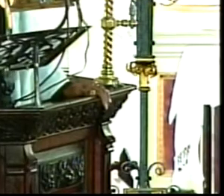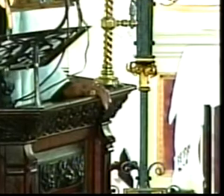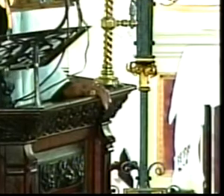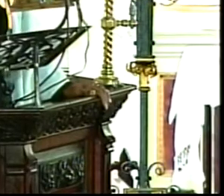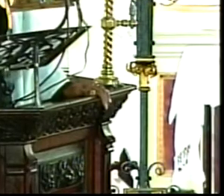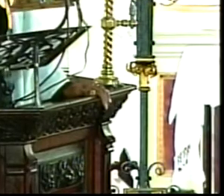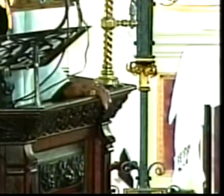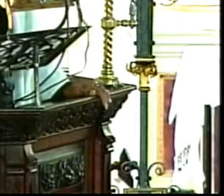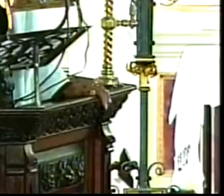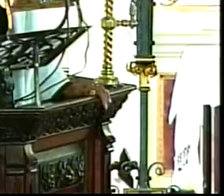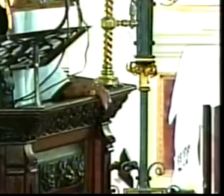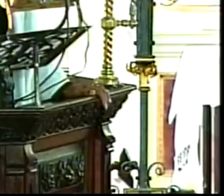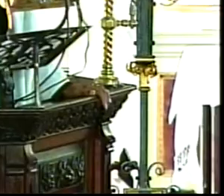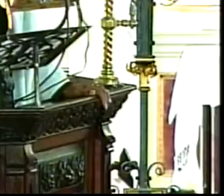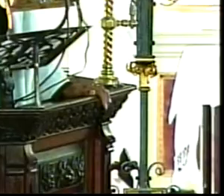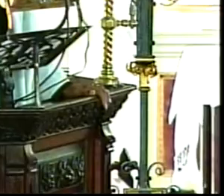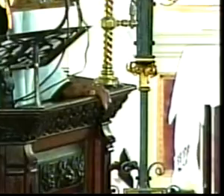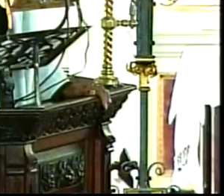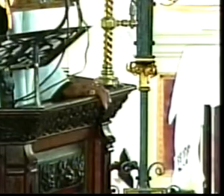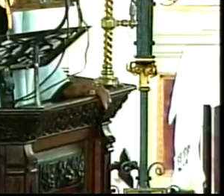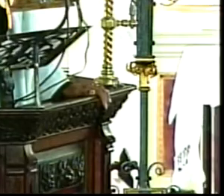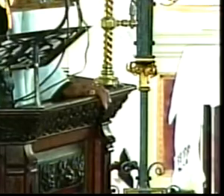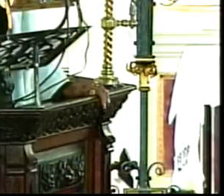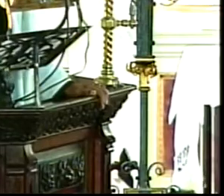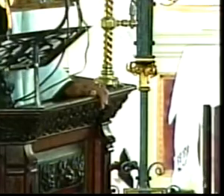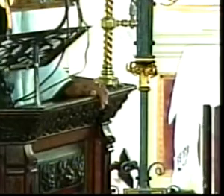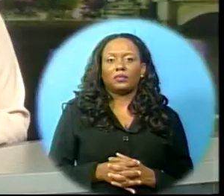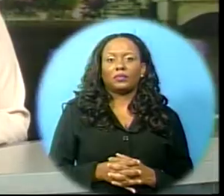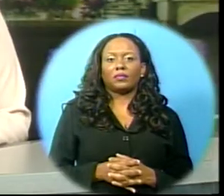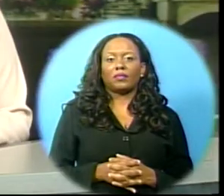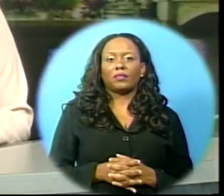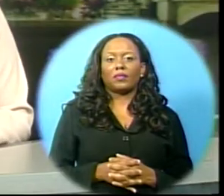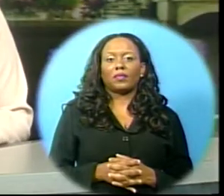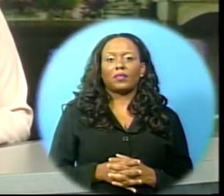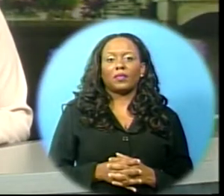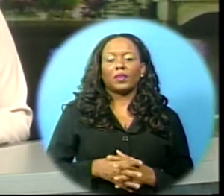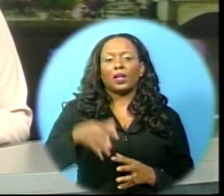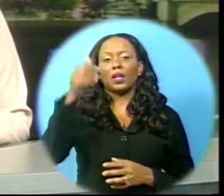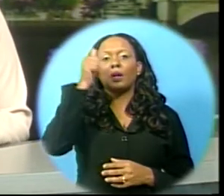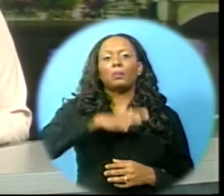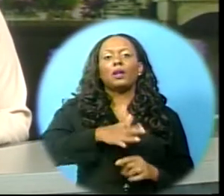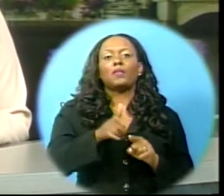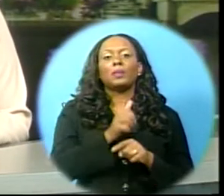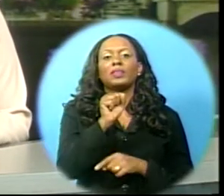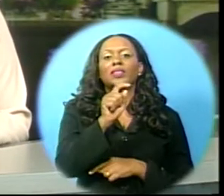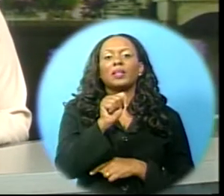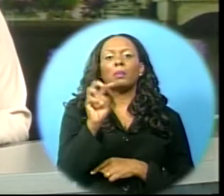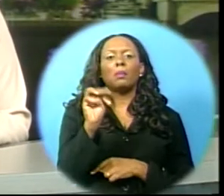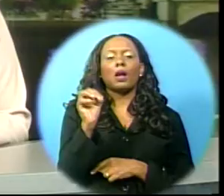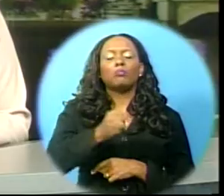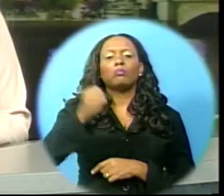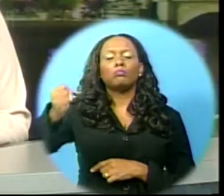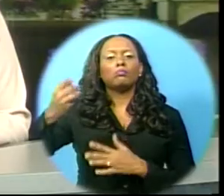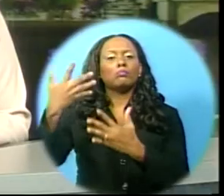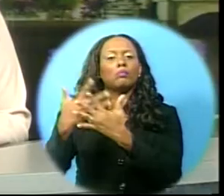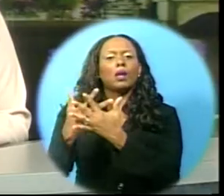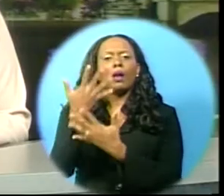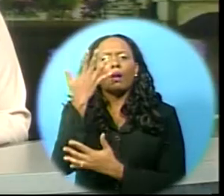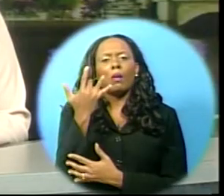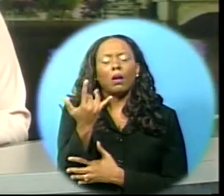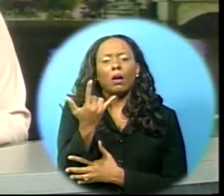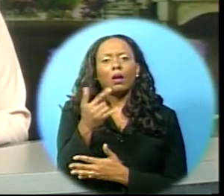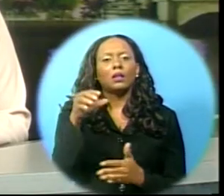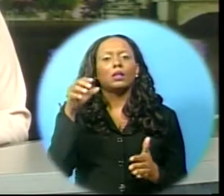physical and physiological needs of life. A St. Michael man has been remanded to Her Majesty's prison